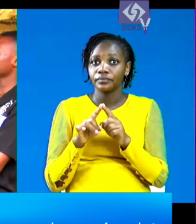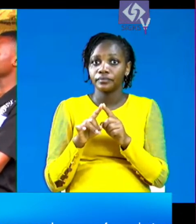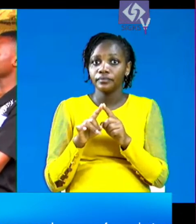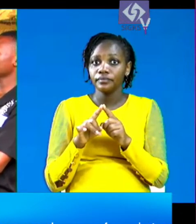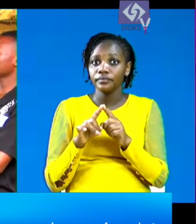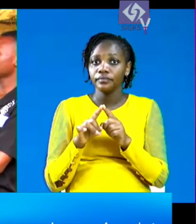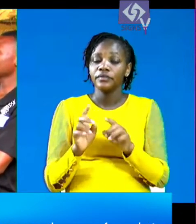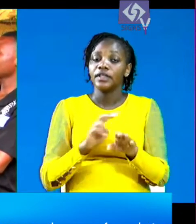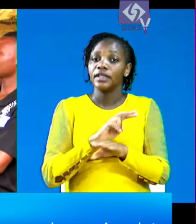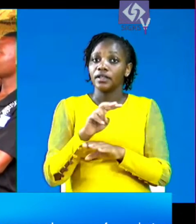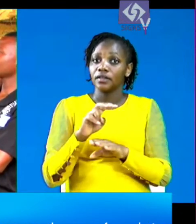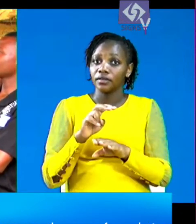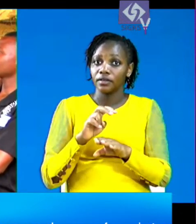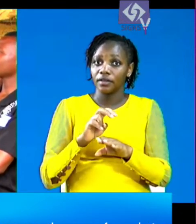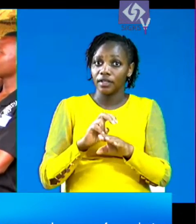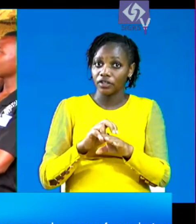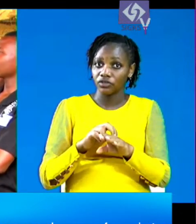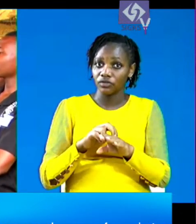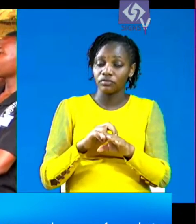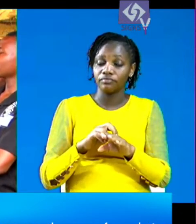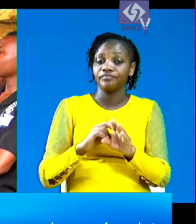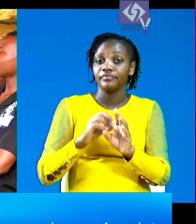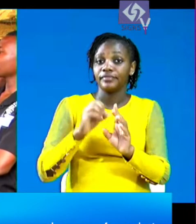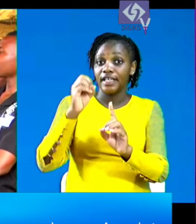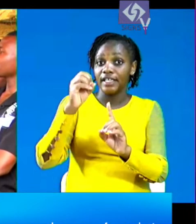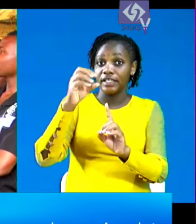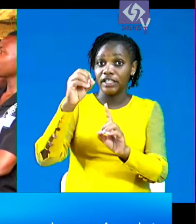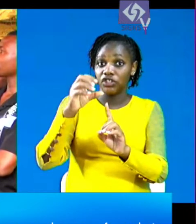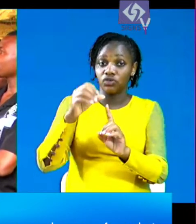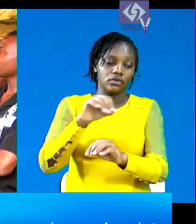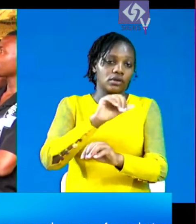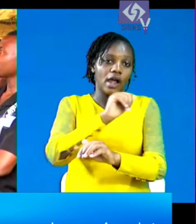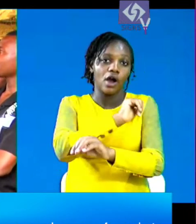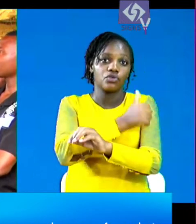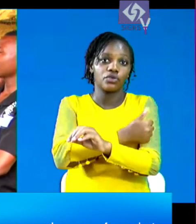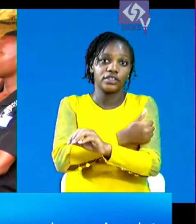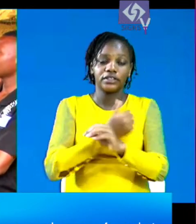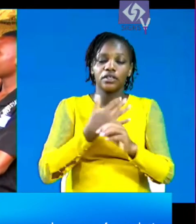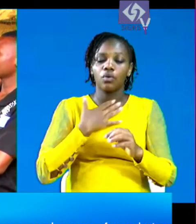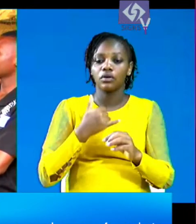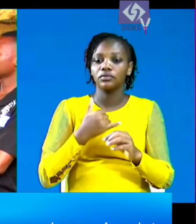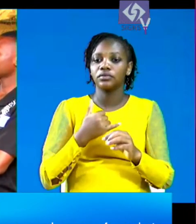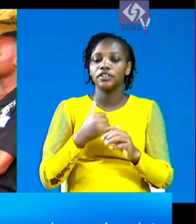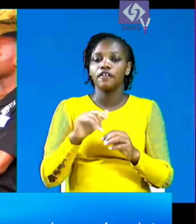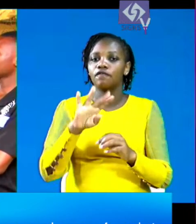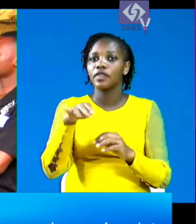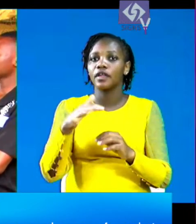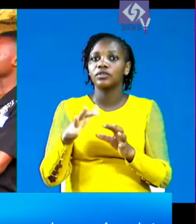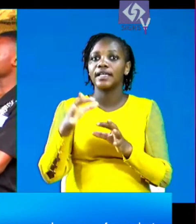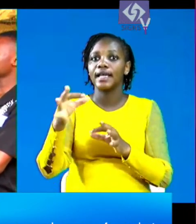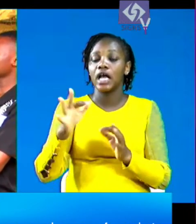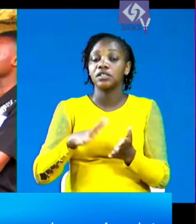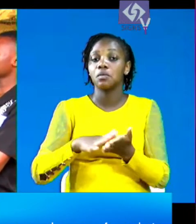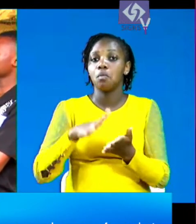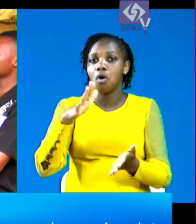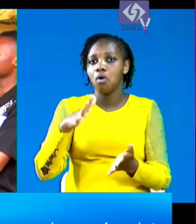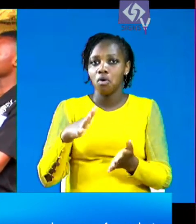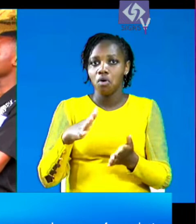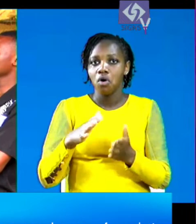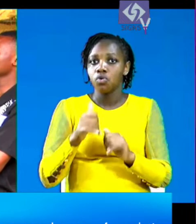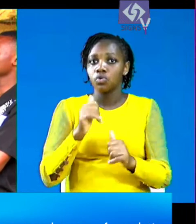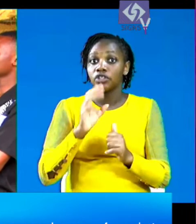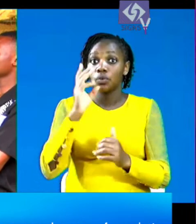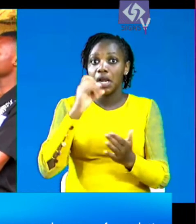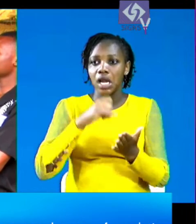National Irrigation Authority has already allocated 100 million to bring an additional 4,000 acres under production. That will include